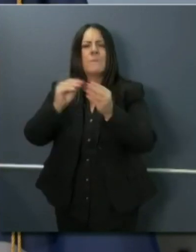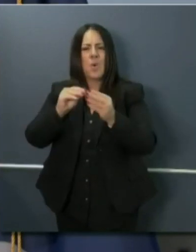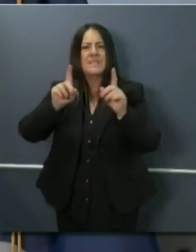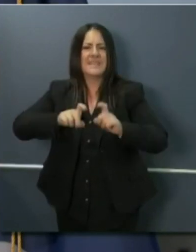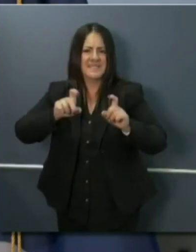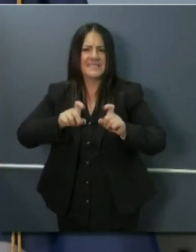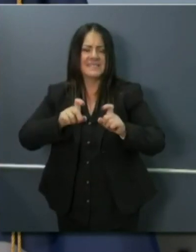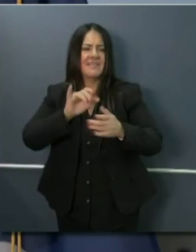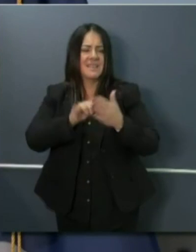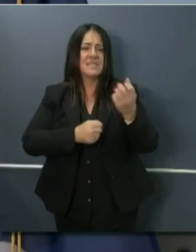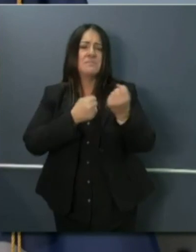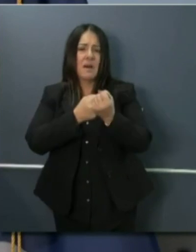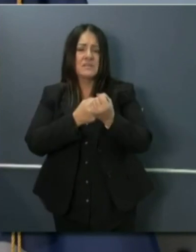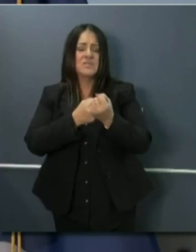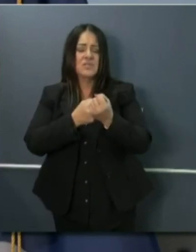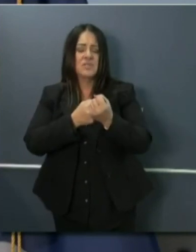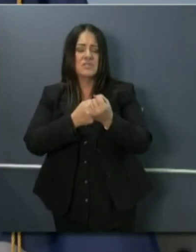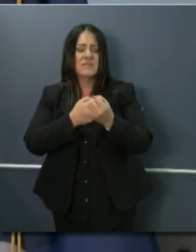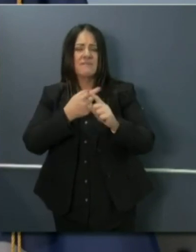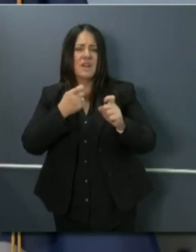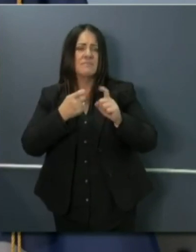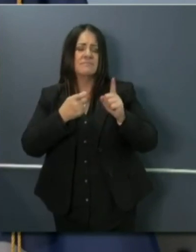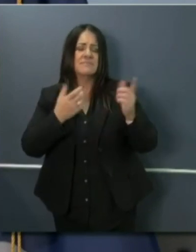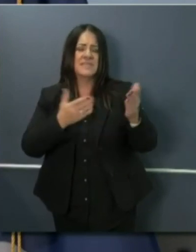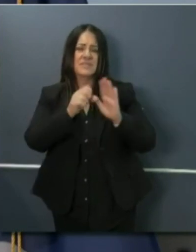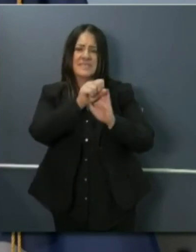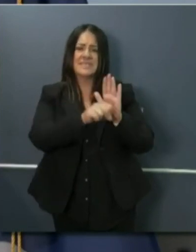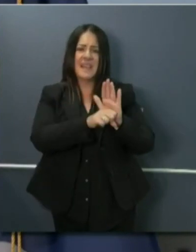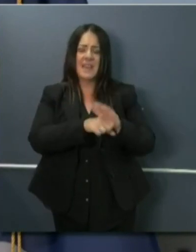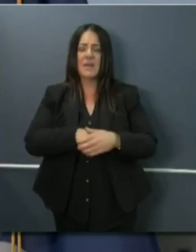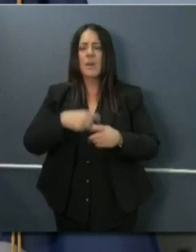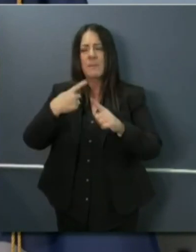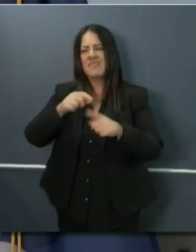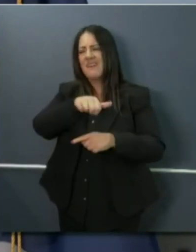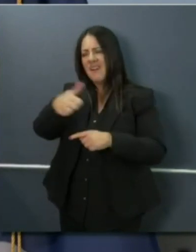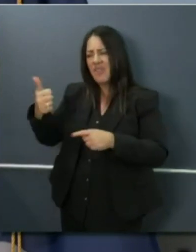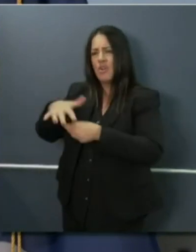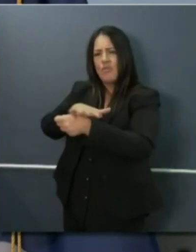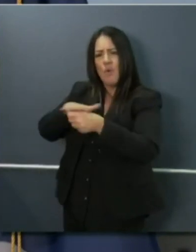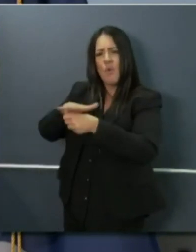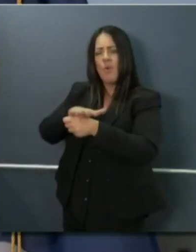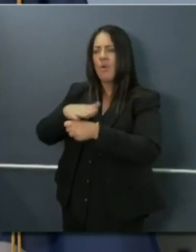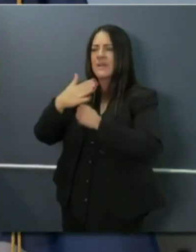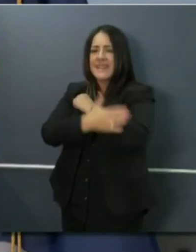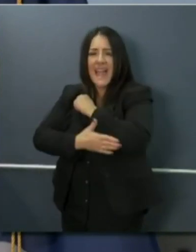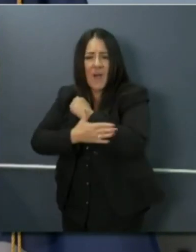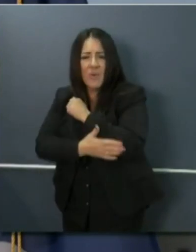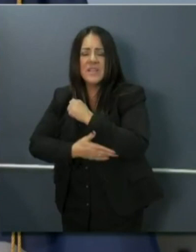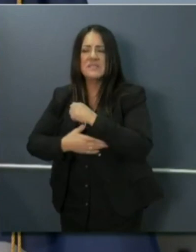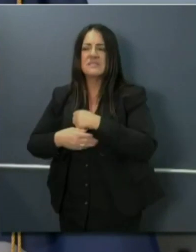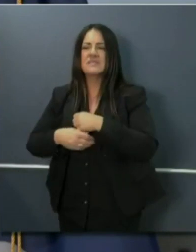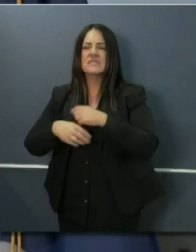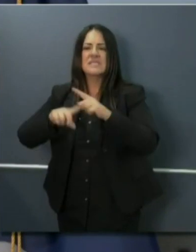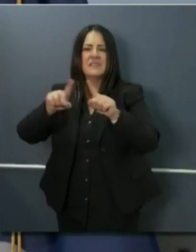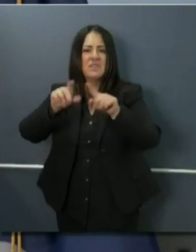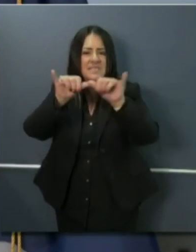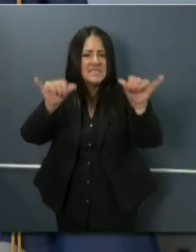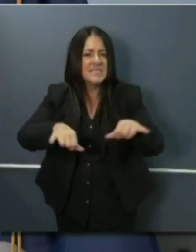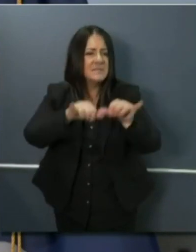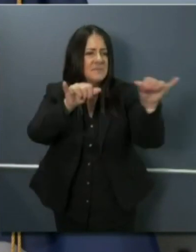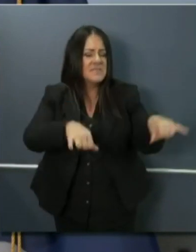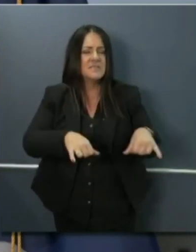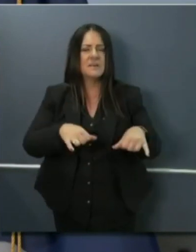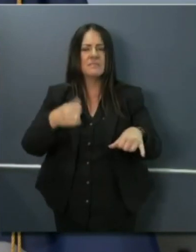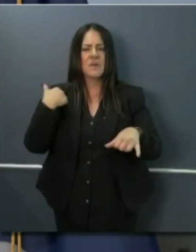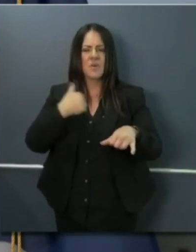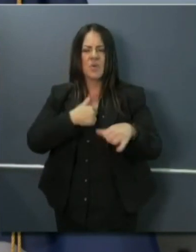and supported by the state, but those efforts that are happening locally, county by county, system by system. And we're